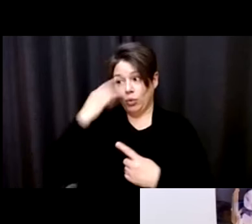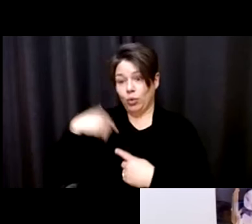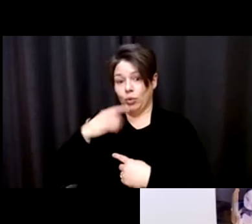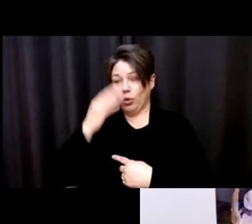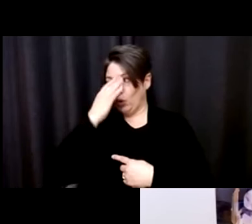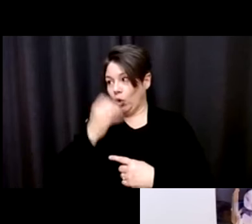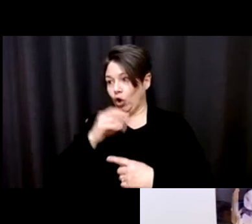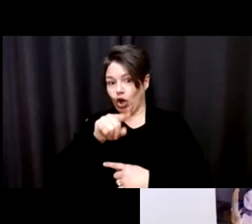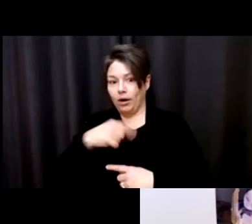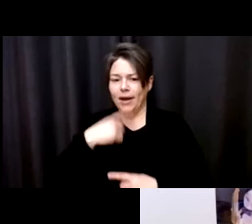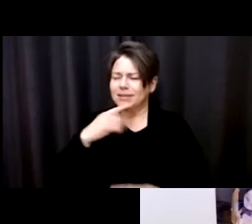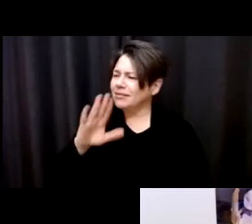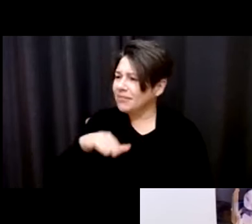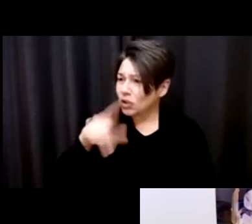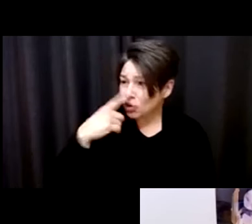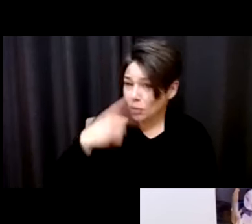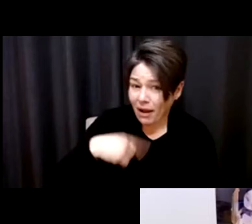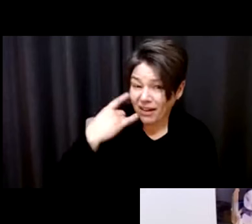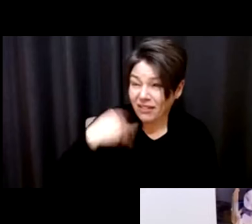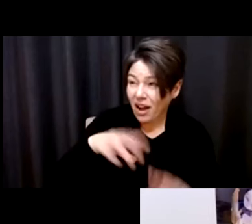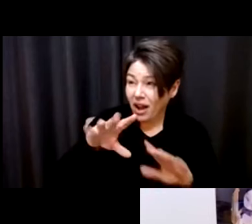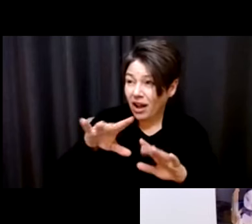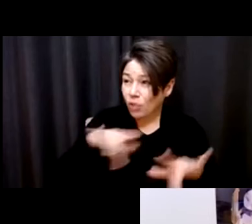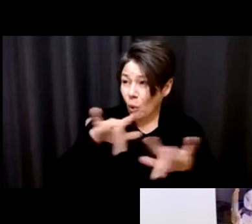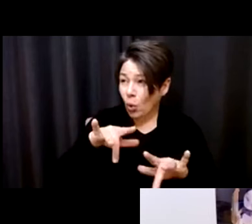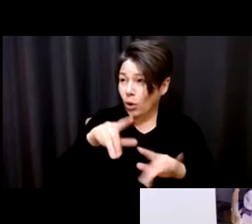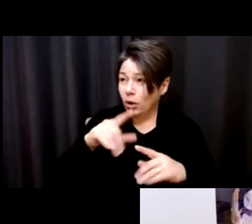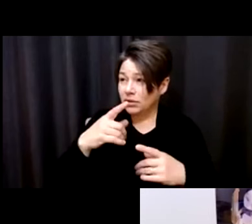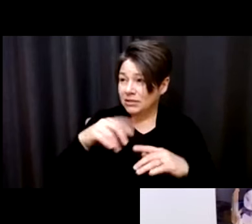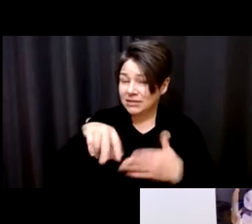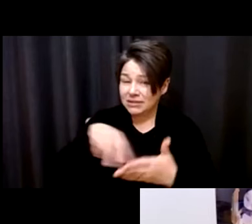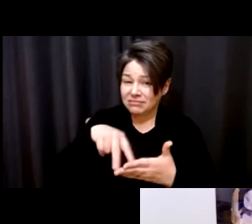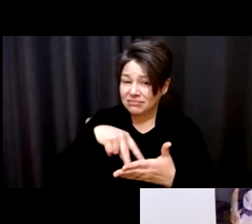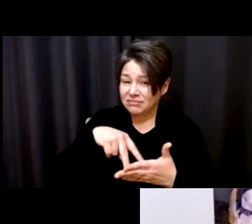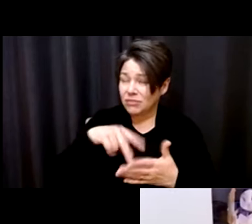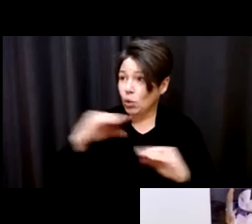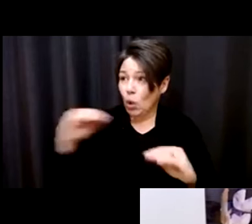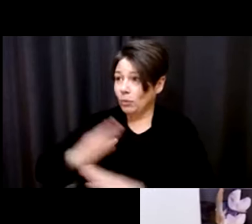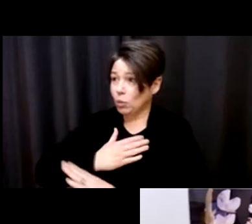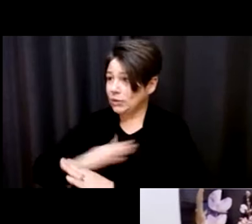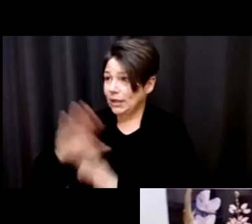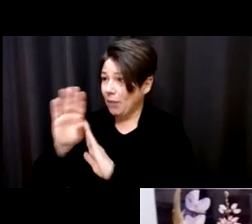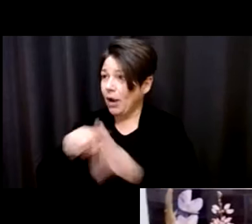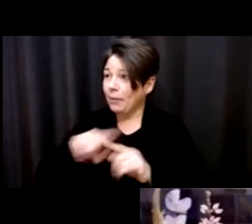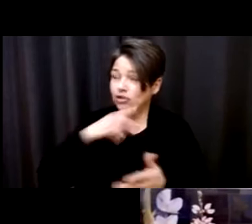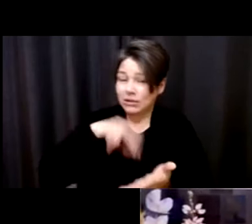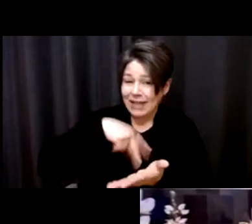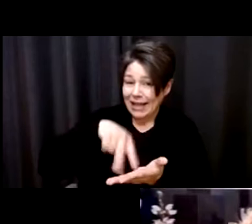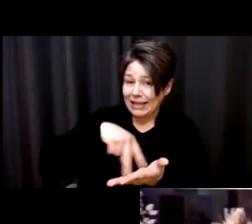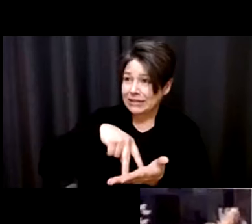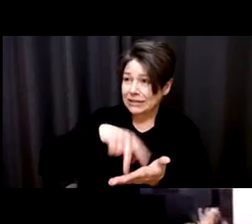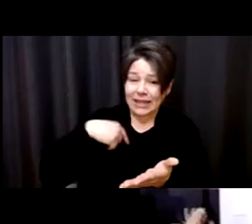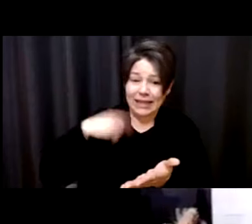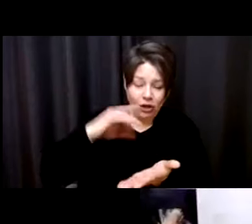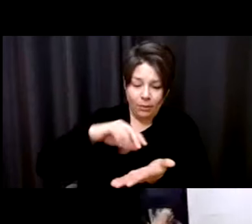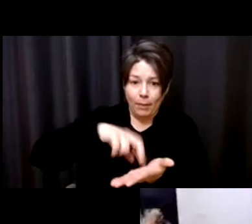me record you tapping just a cappella with no music? And so I went to her studio and I got